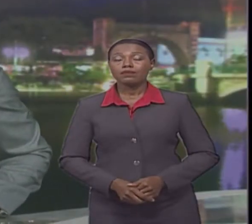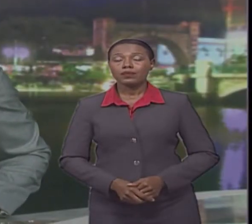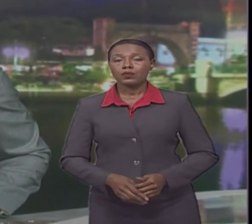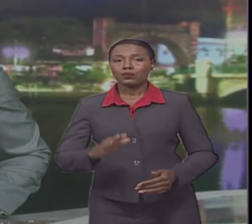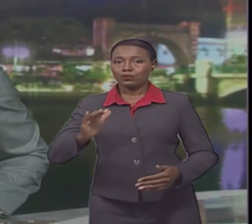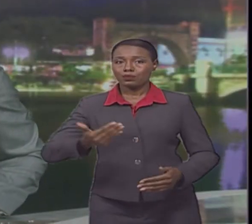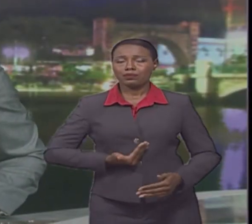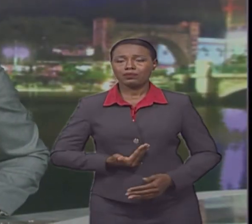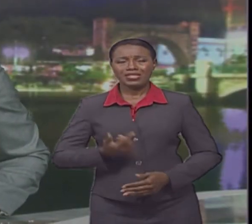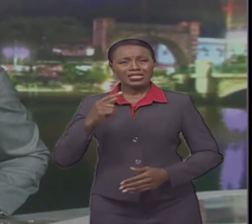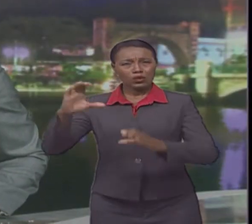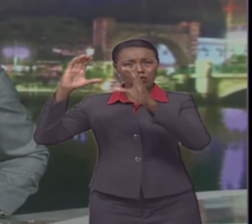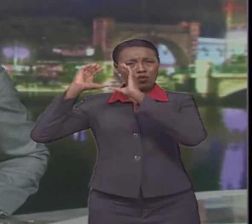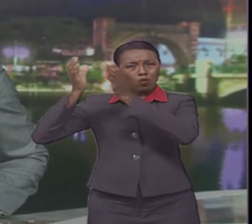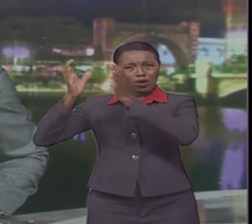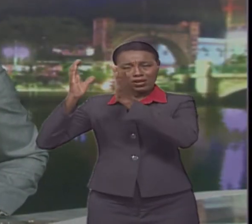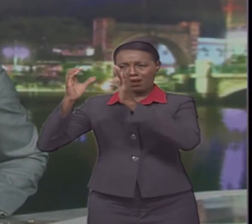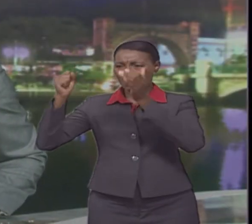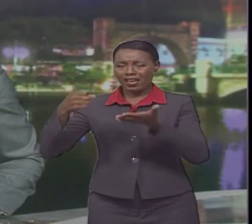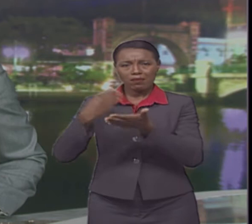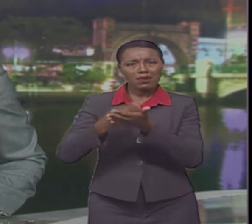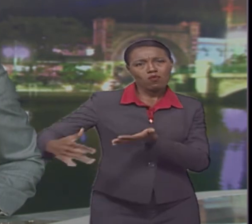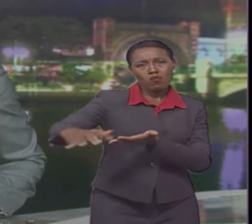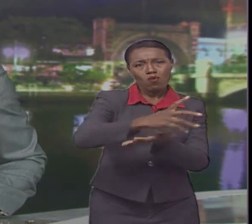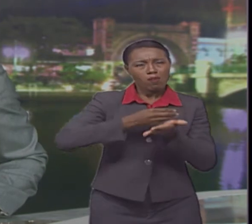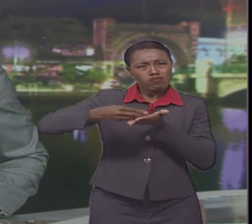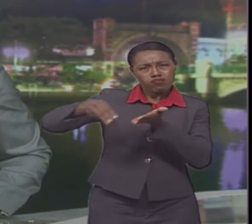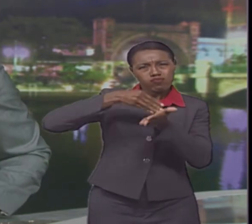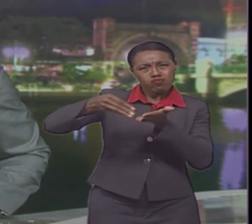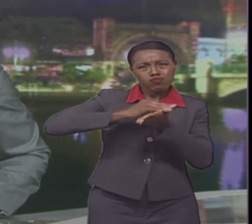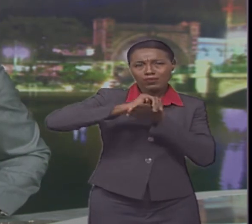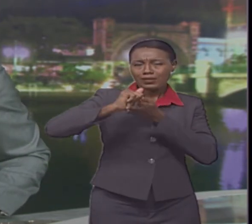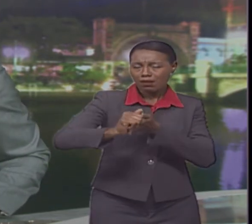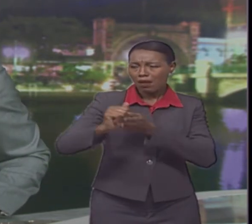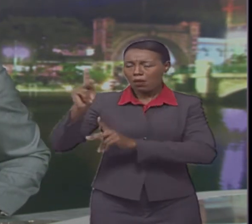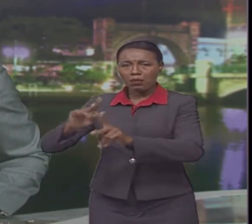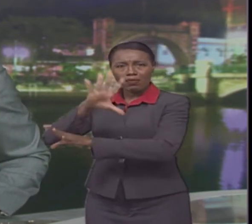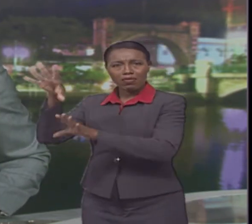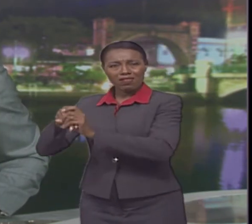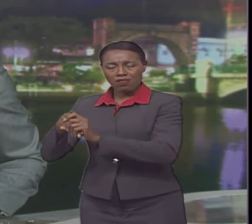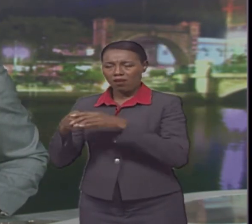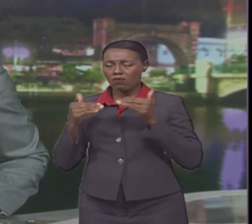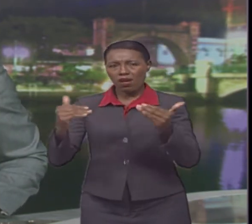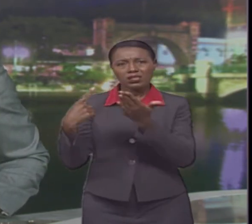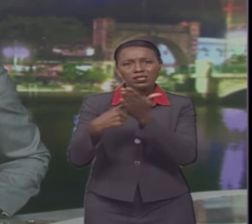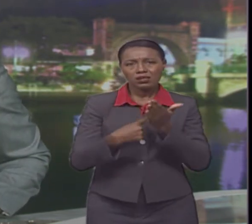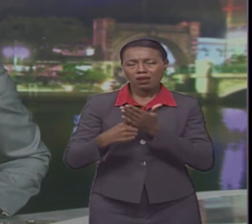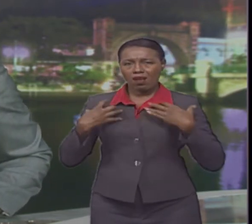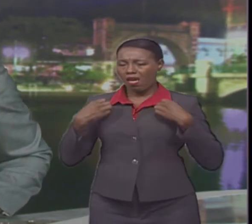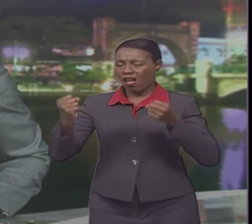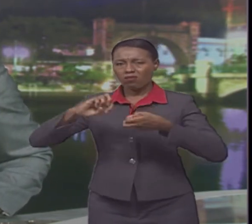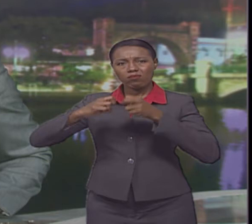Welcome back. Well, recognizing the potential of the coconut to be a multi-million-dollar industry, stakeholders have moved to address some of the immediate health